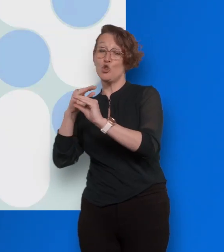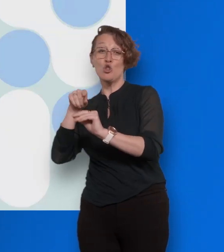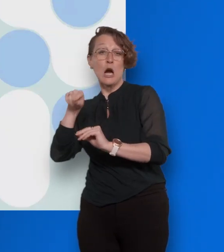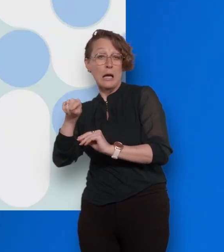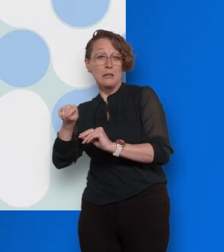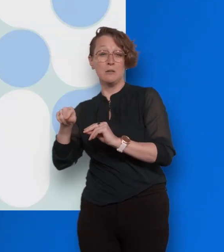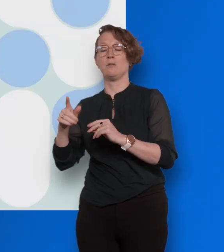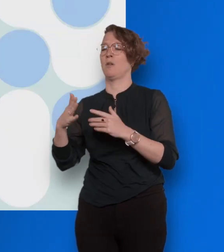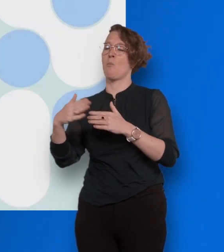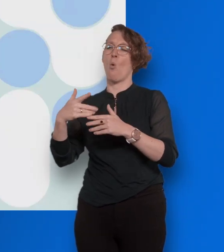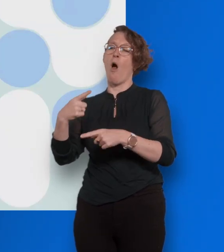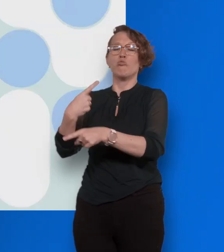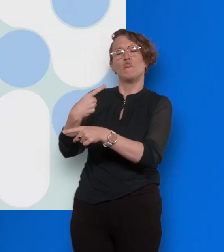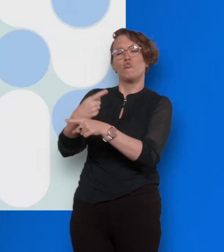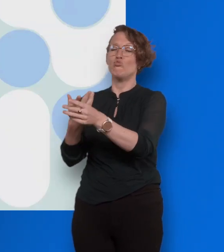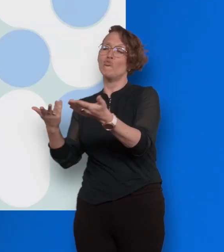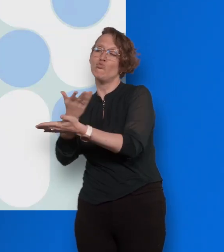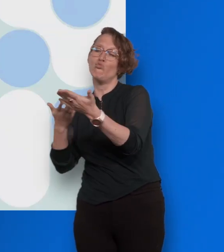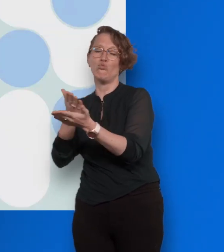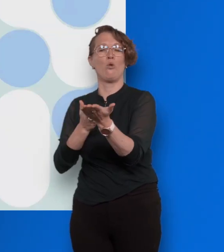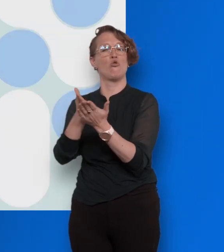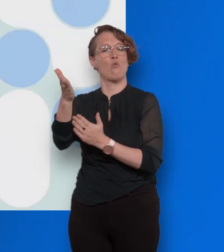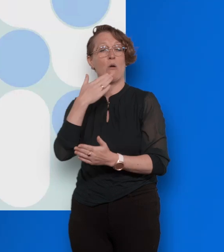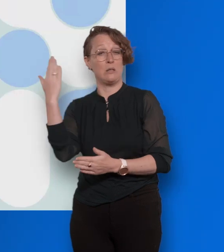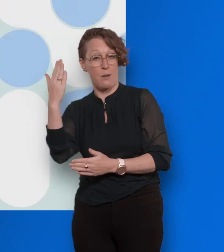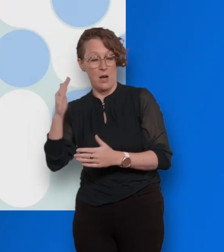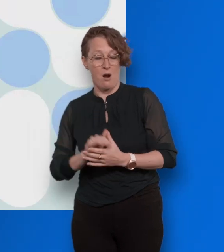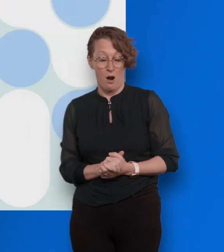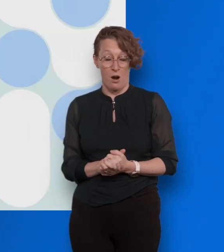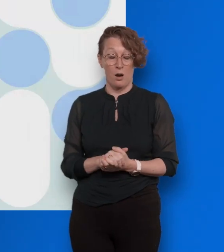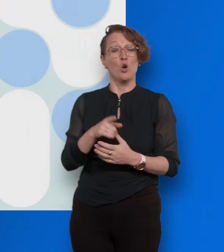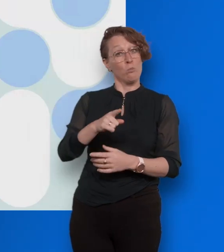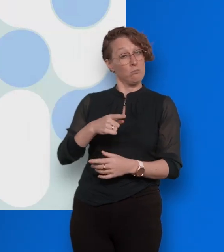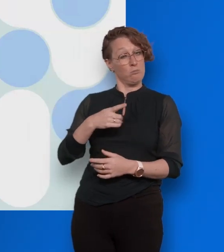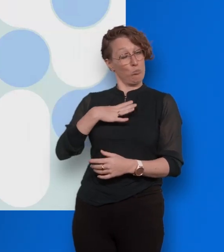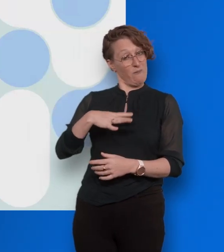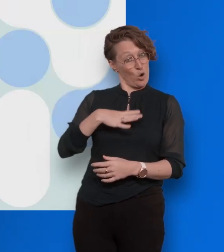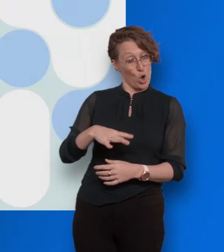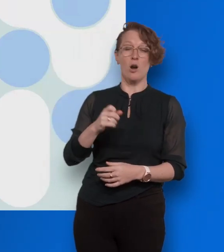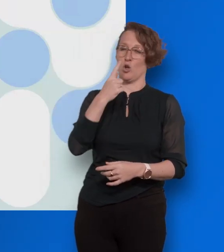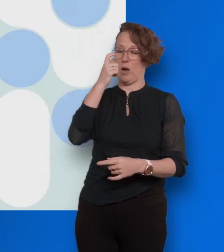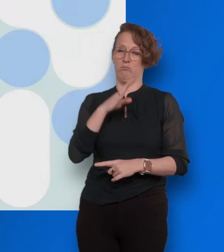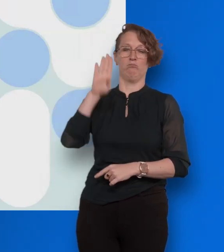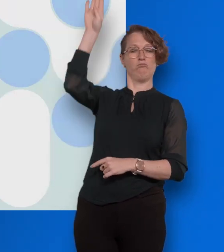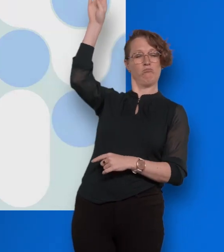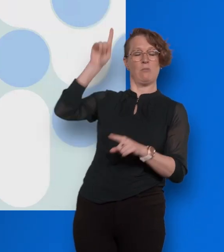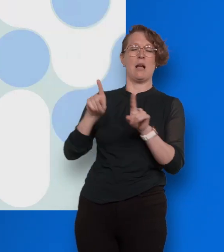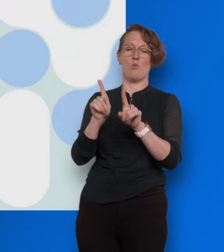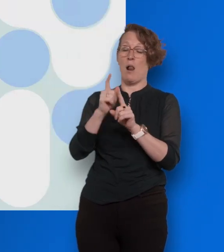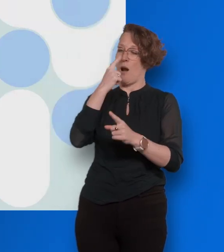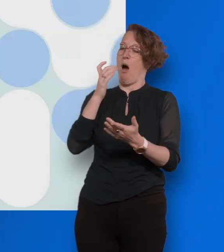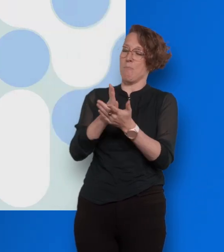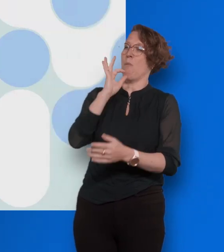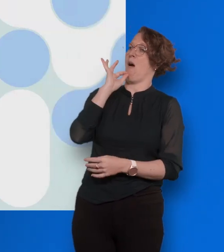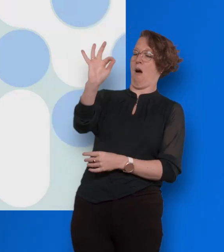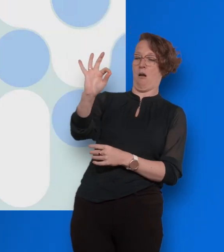to talk and discuss as you go along. And if you prefer, you can also raise your hand and ask a question in person. So